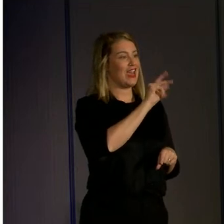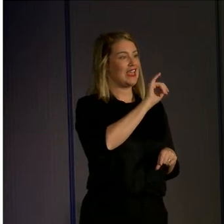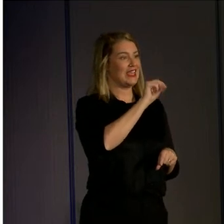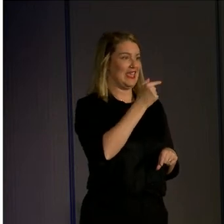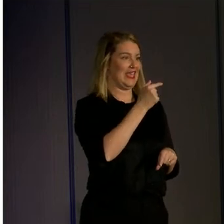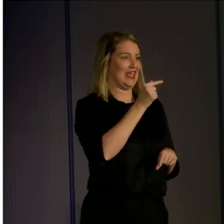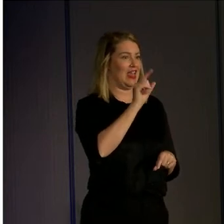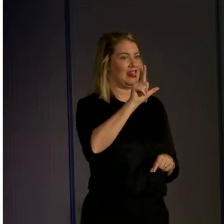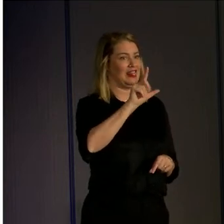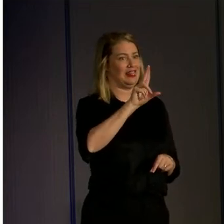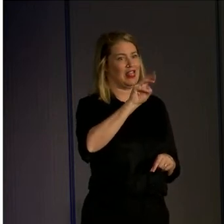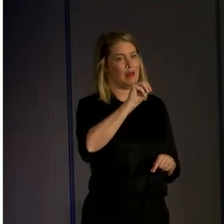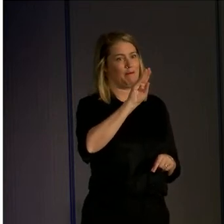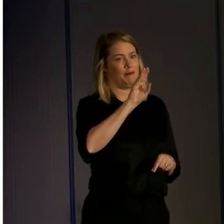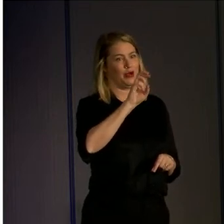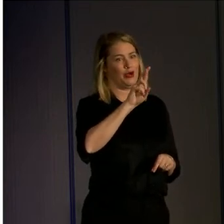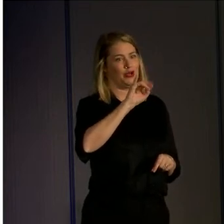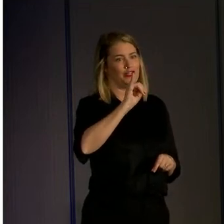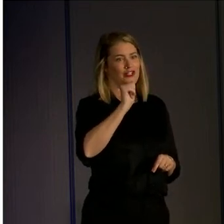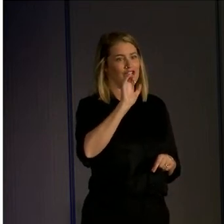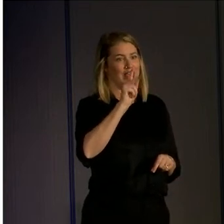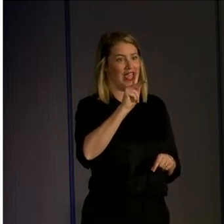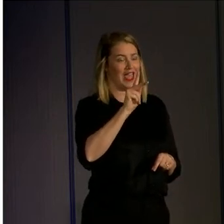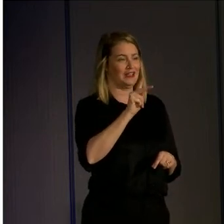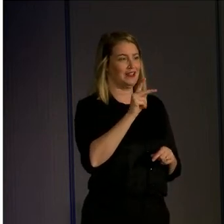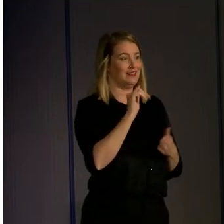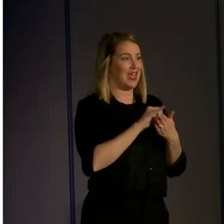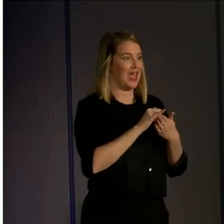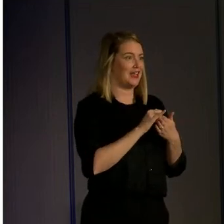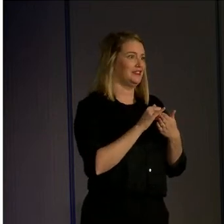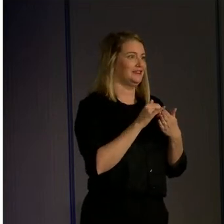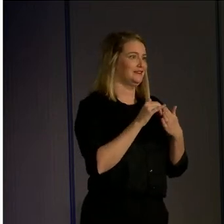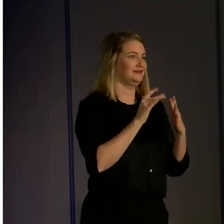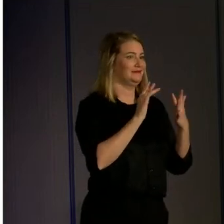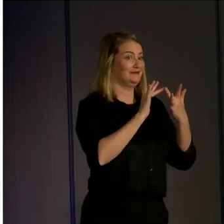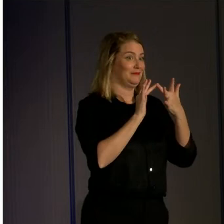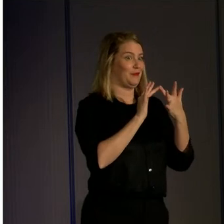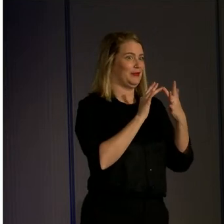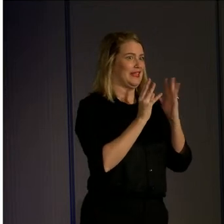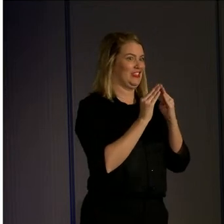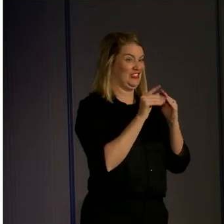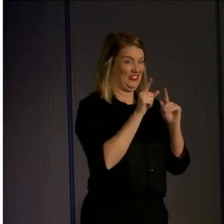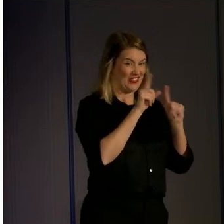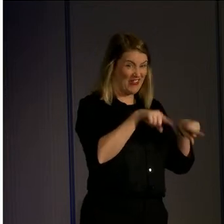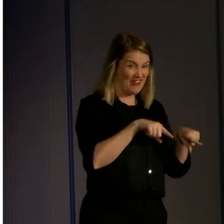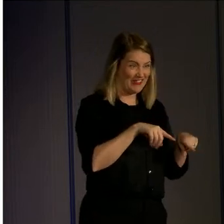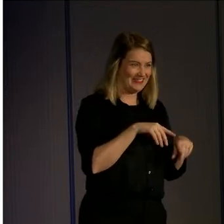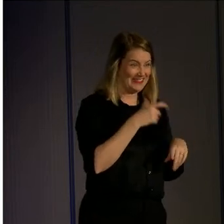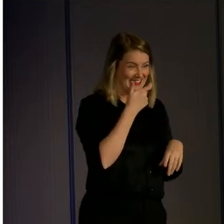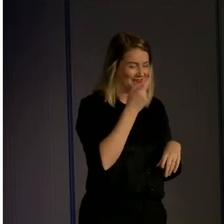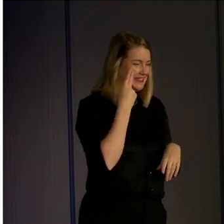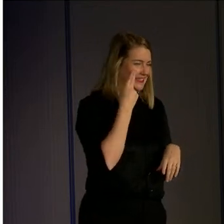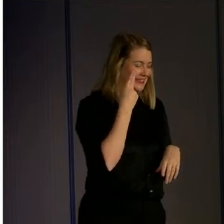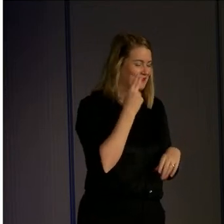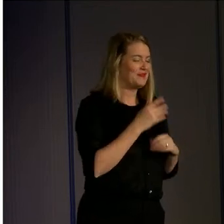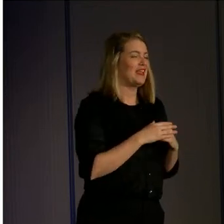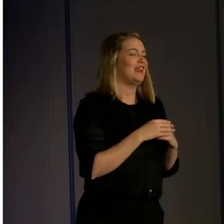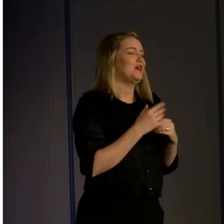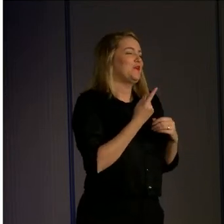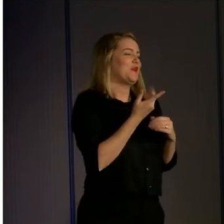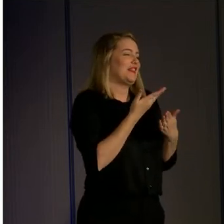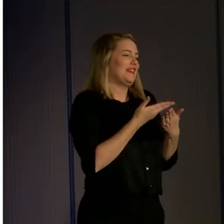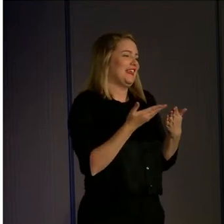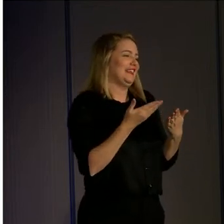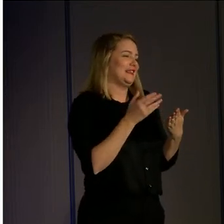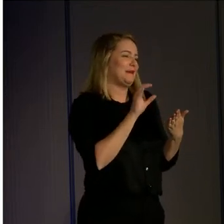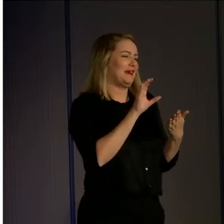mobile session? You wish you were there, sort of. So this is one of the things about CSUN is that